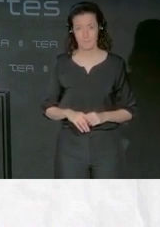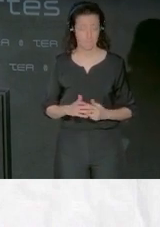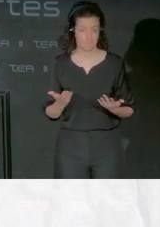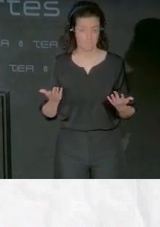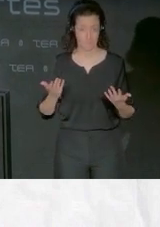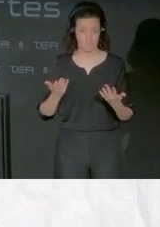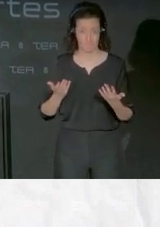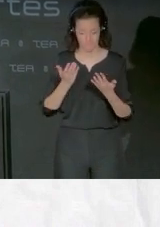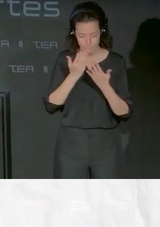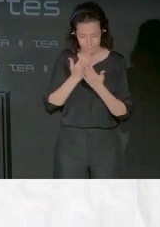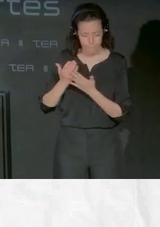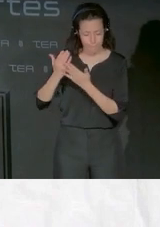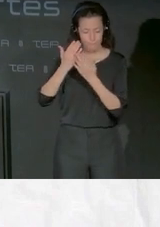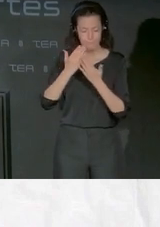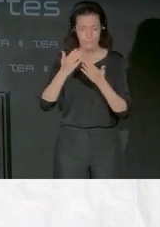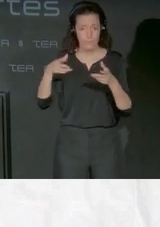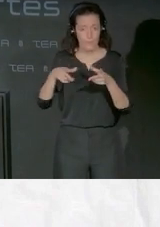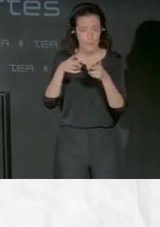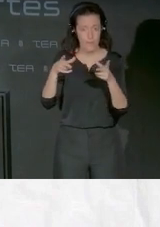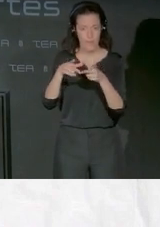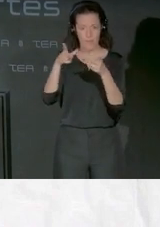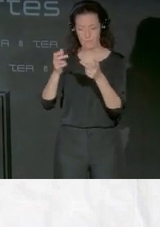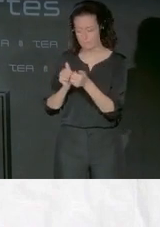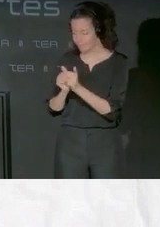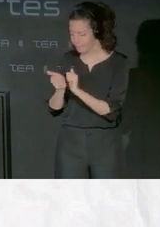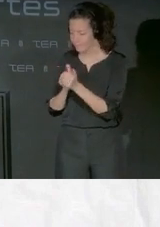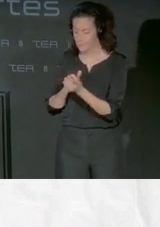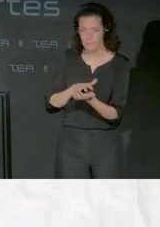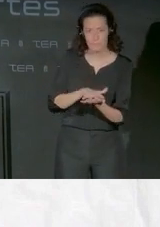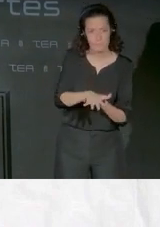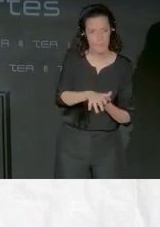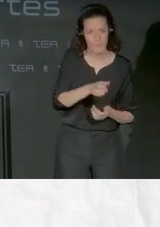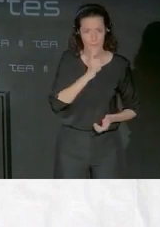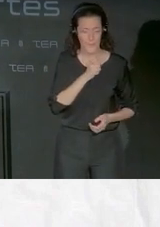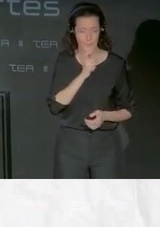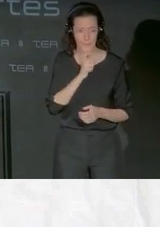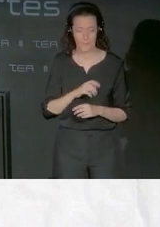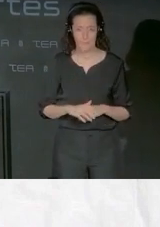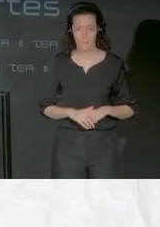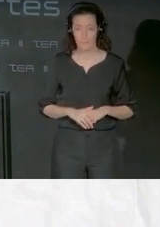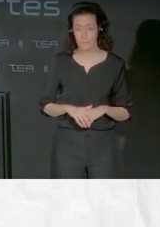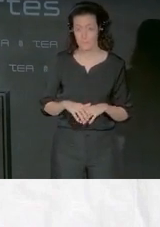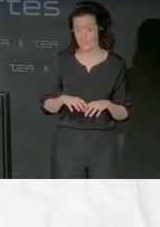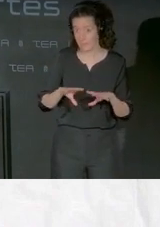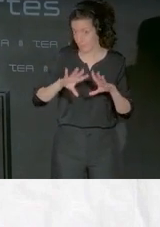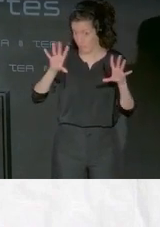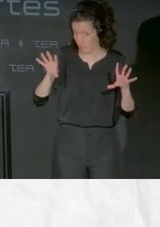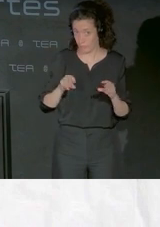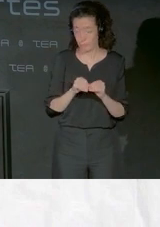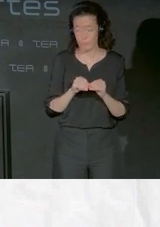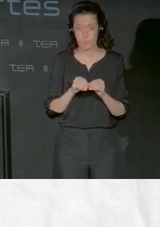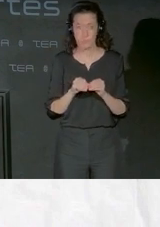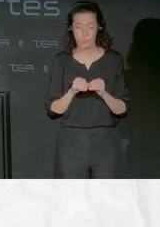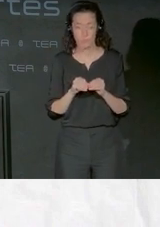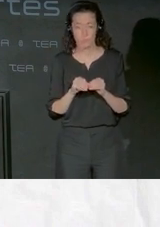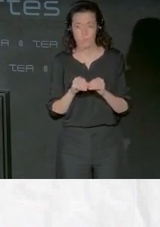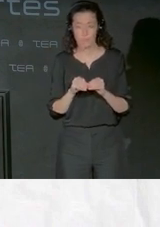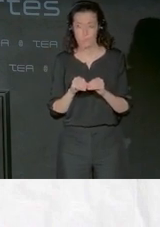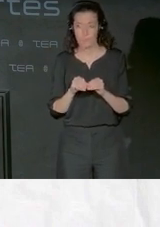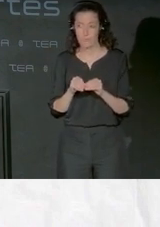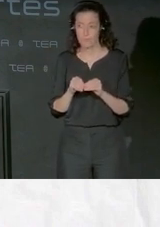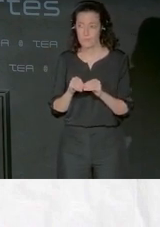The last thing I would probably say is that when we look at video games as culture, I said, okay, it's become part of the cultural and creative sectors,